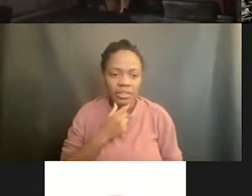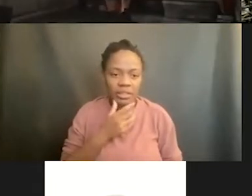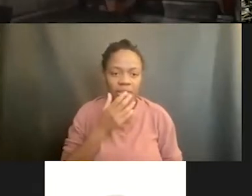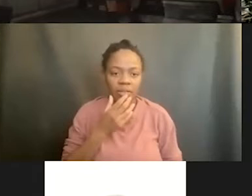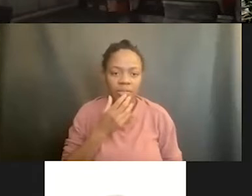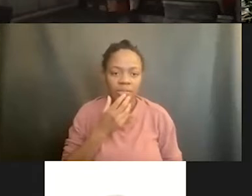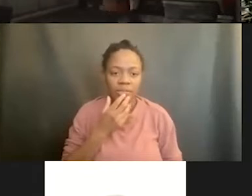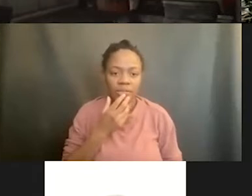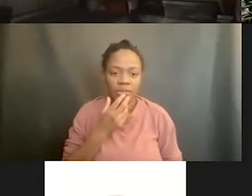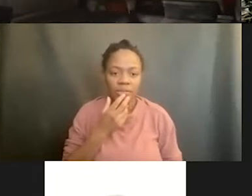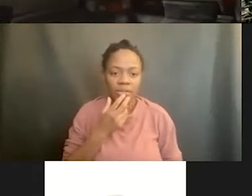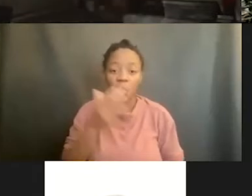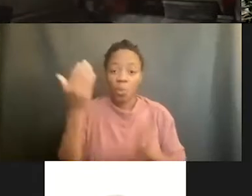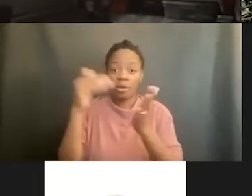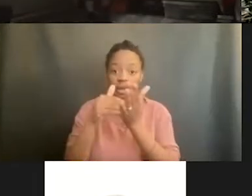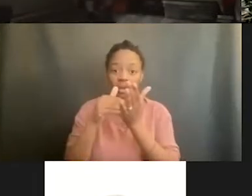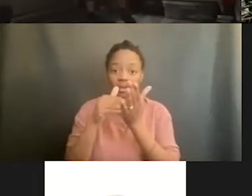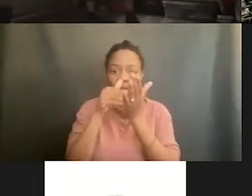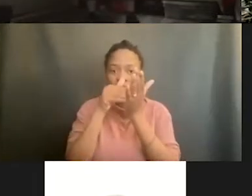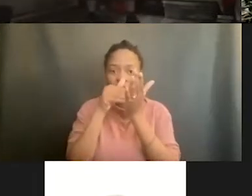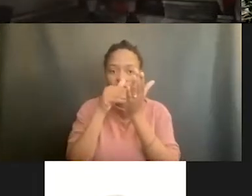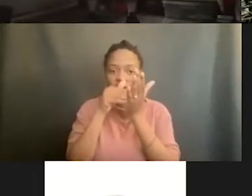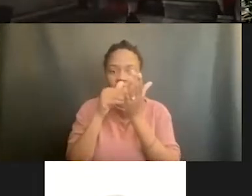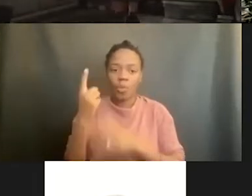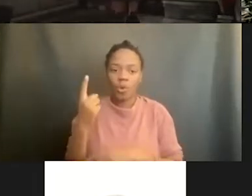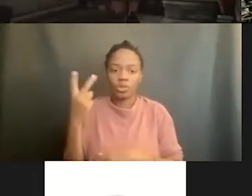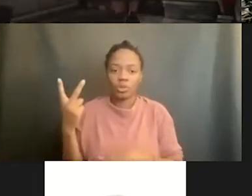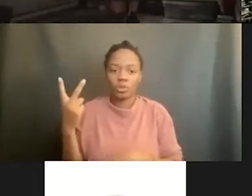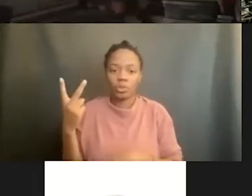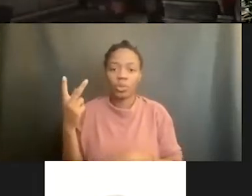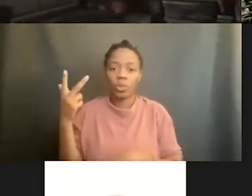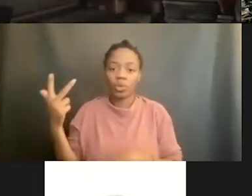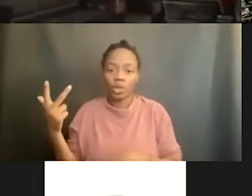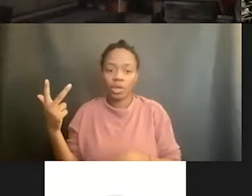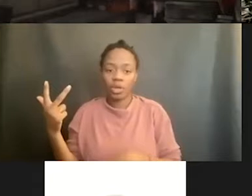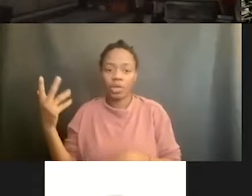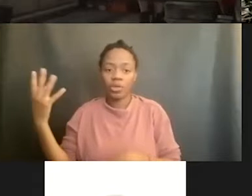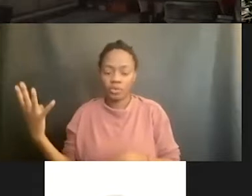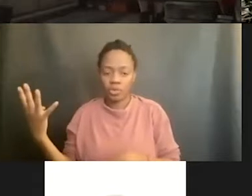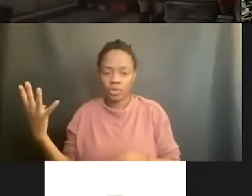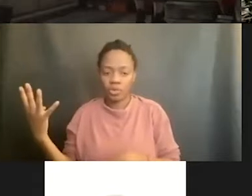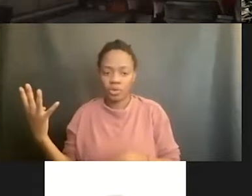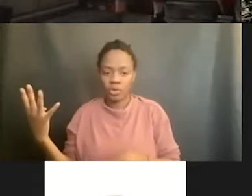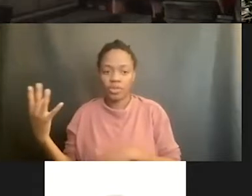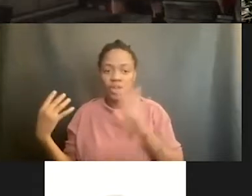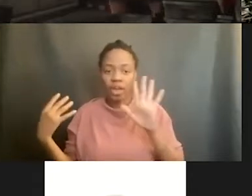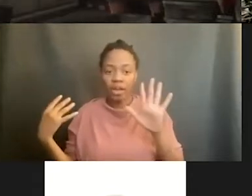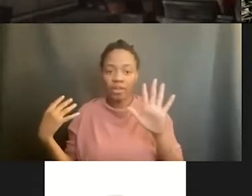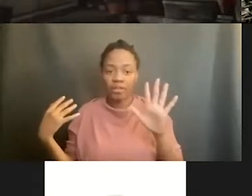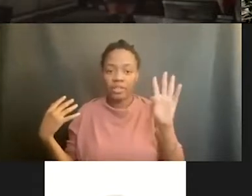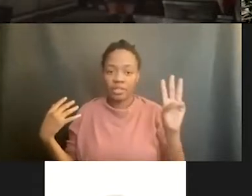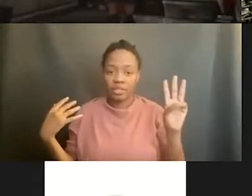So now we're gonna go again. 1, 2, 3, 4,